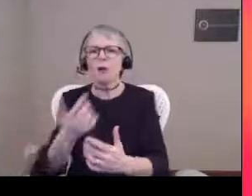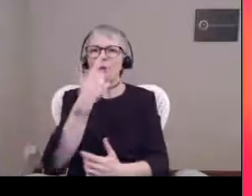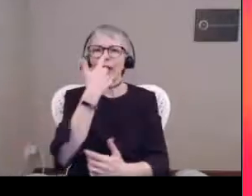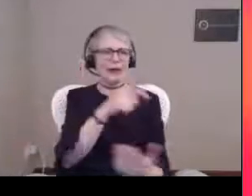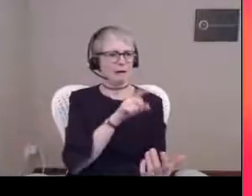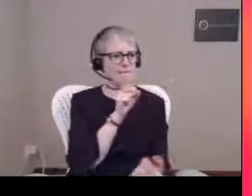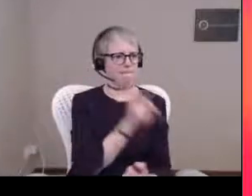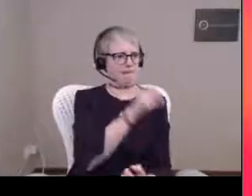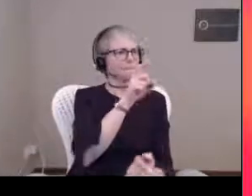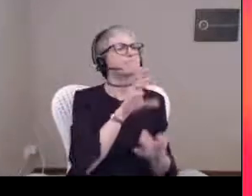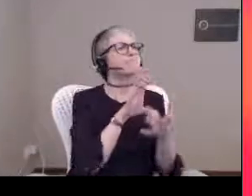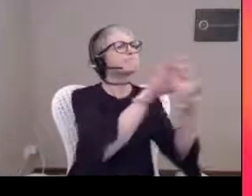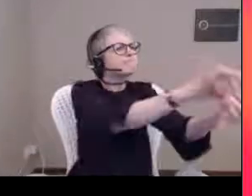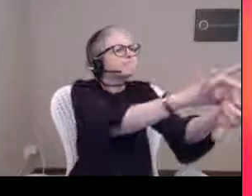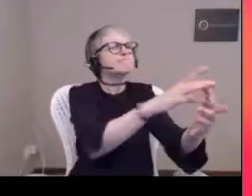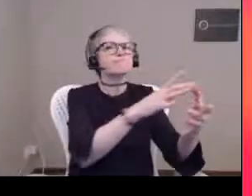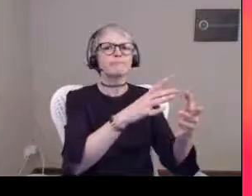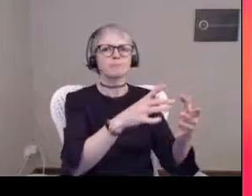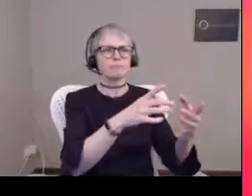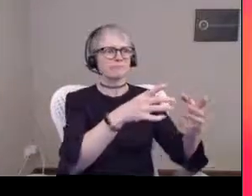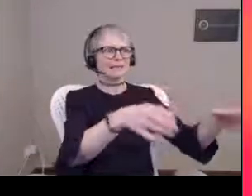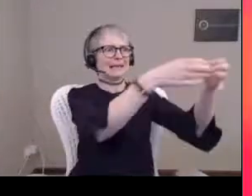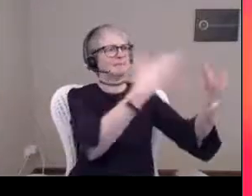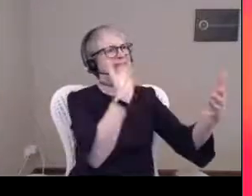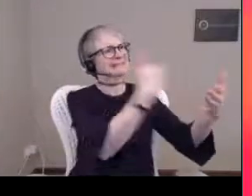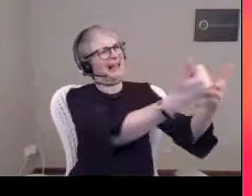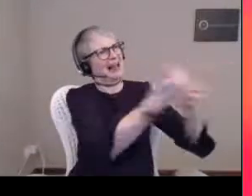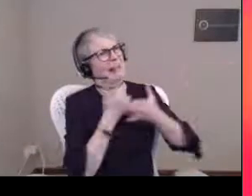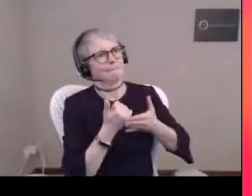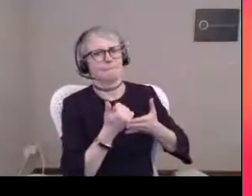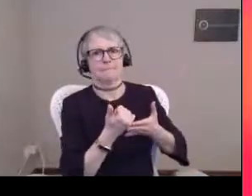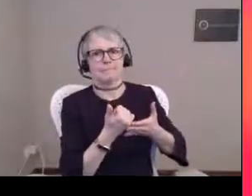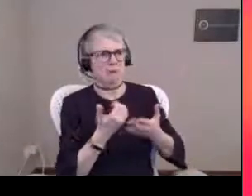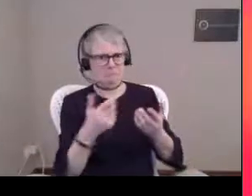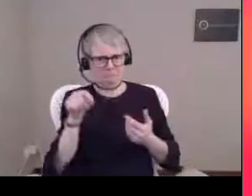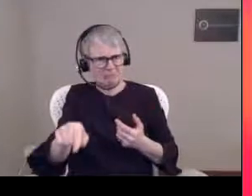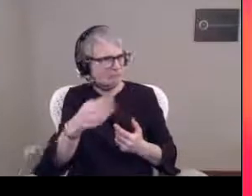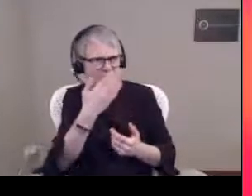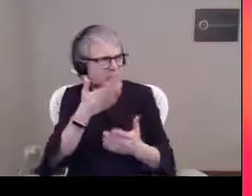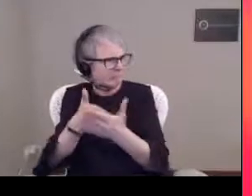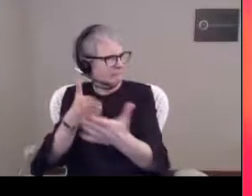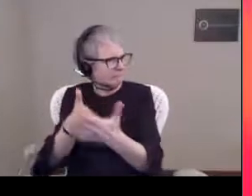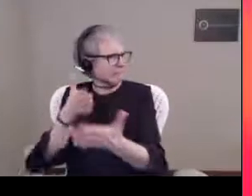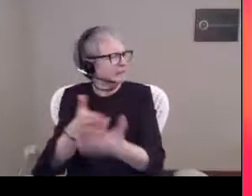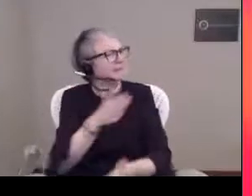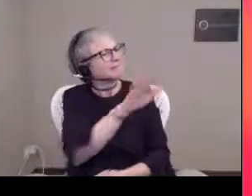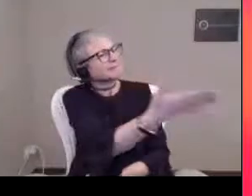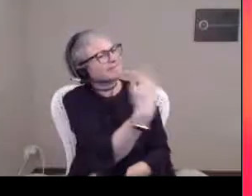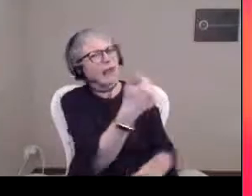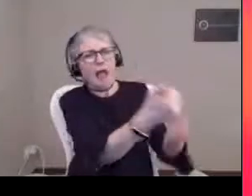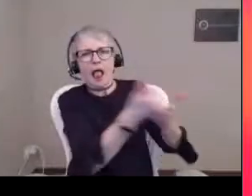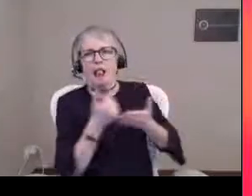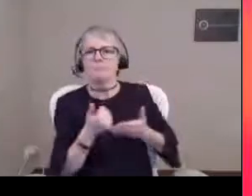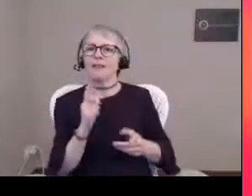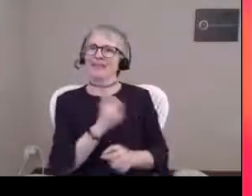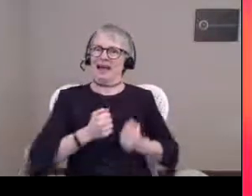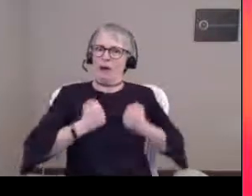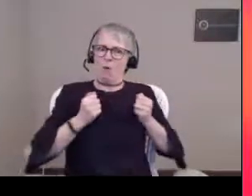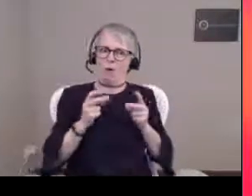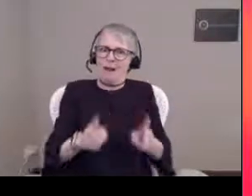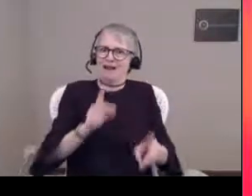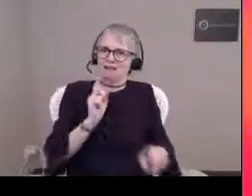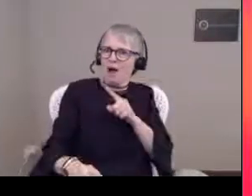to a resourcing team member and will offer support to the person applying. So that's really, really important to know. We're trying to improve how our adverts show